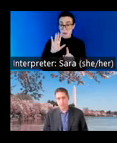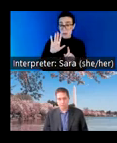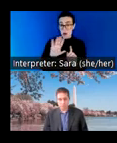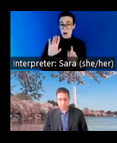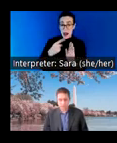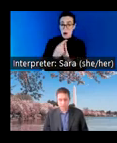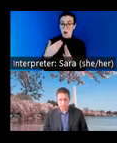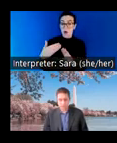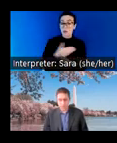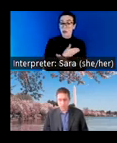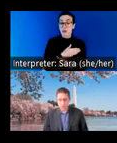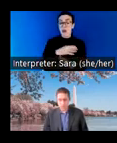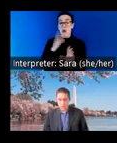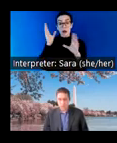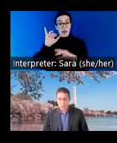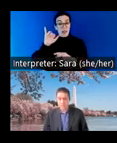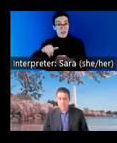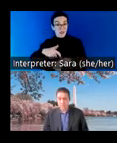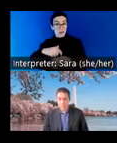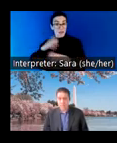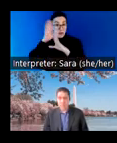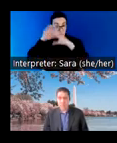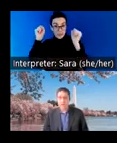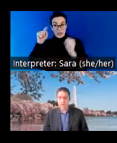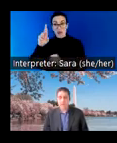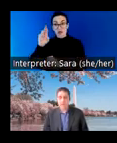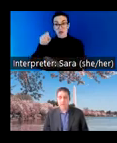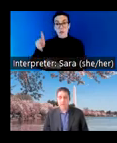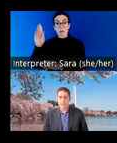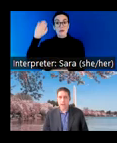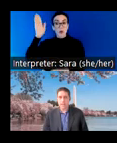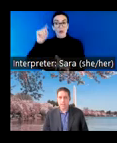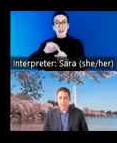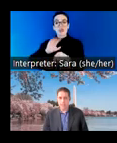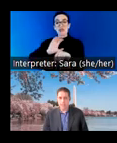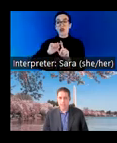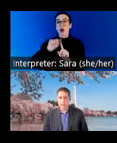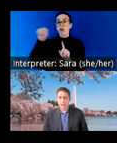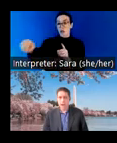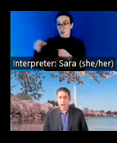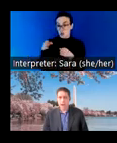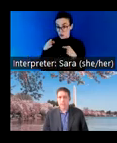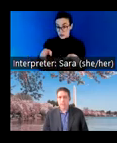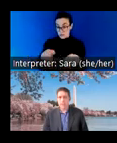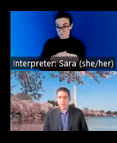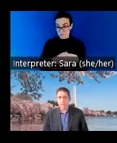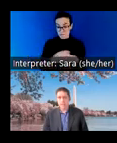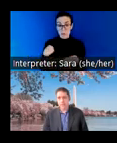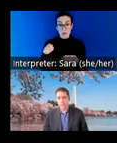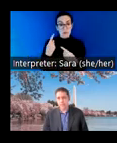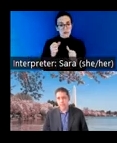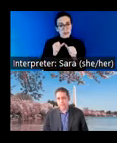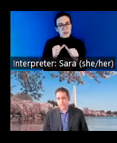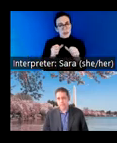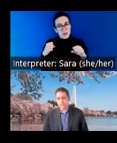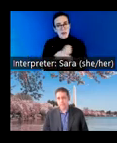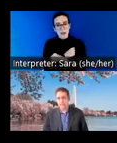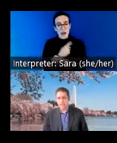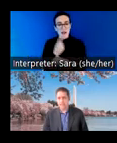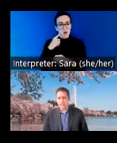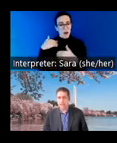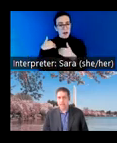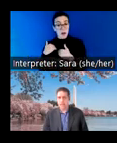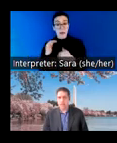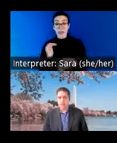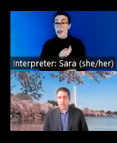church across the street. We've been continuing to fight for accountability. Our damages claims were dismissed, that